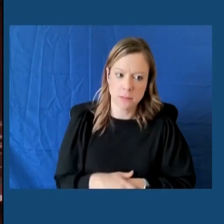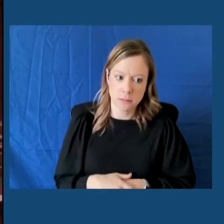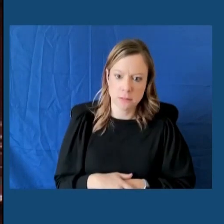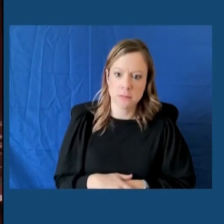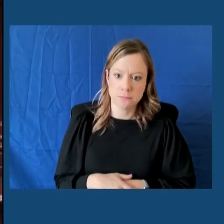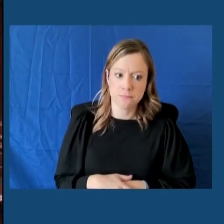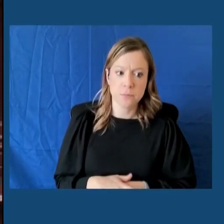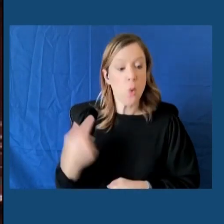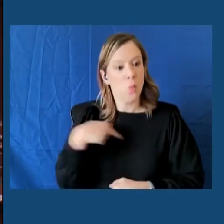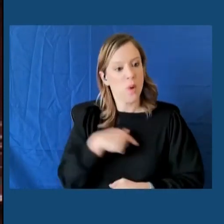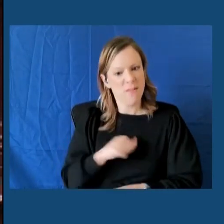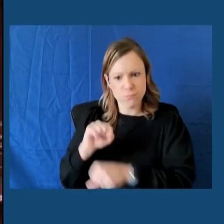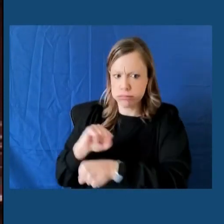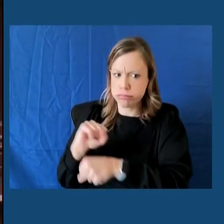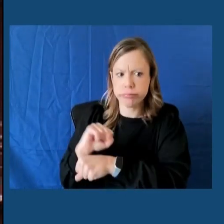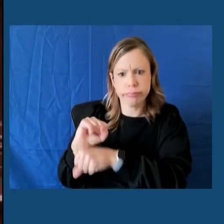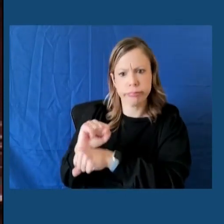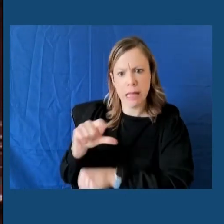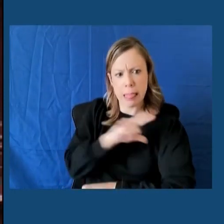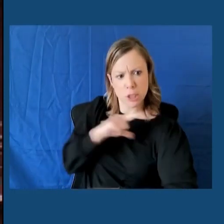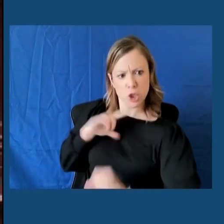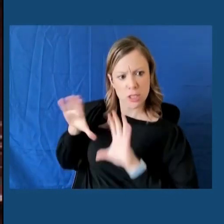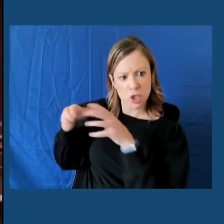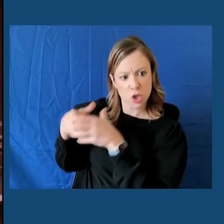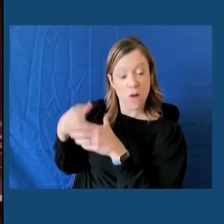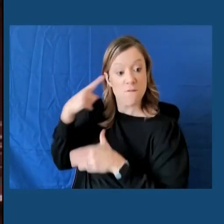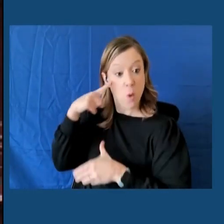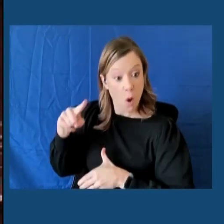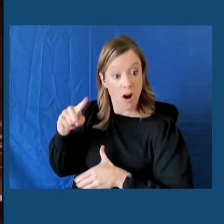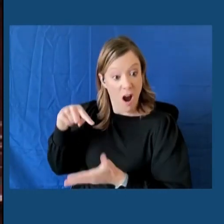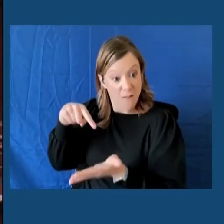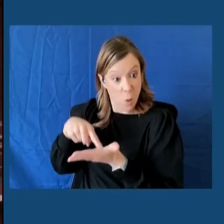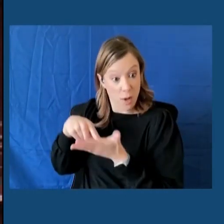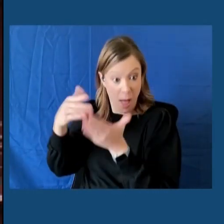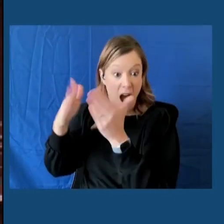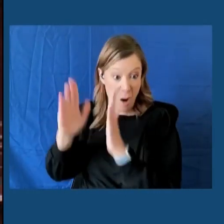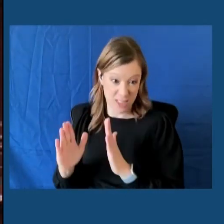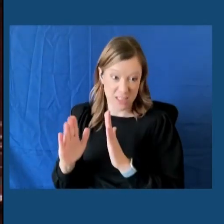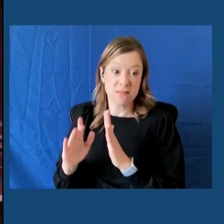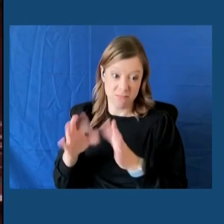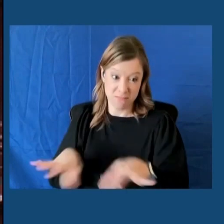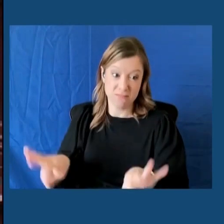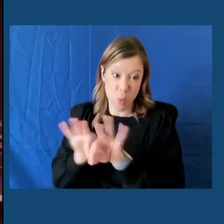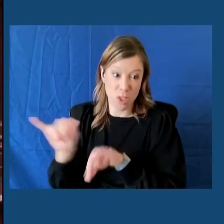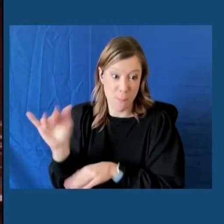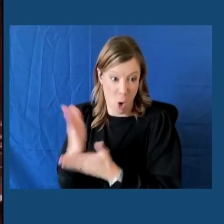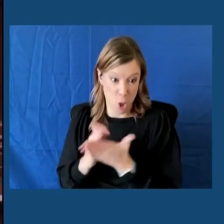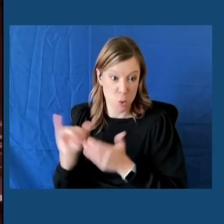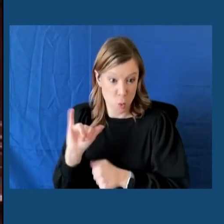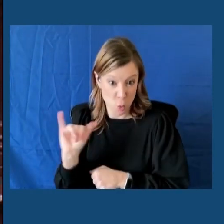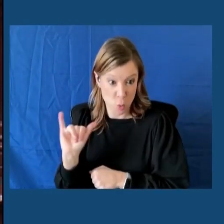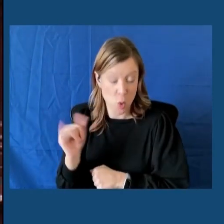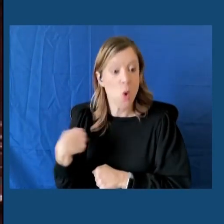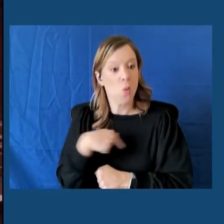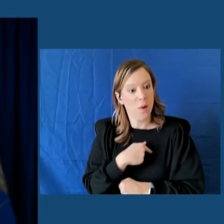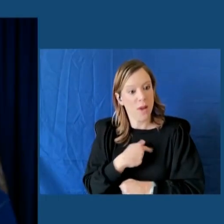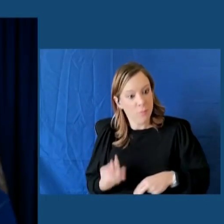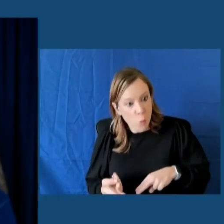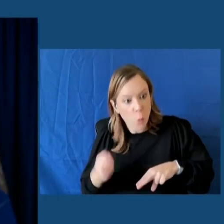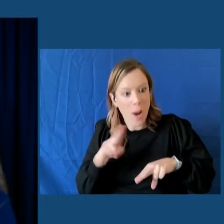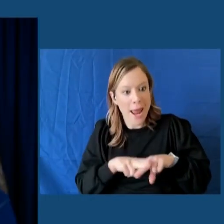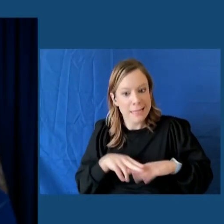legislature and our administration, to make New York more affordable. Since I took office, we raised the minimum wage and tied it to